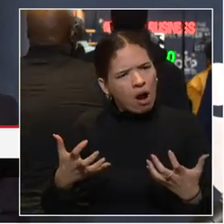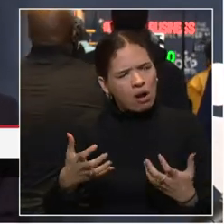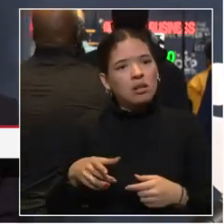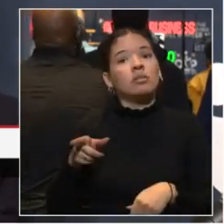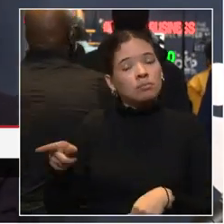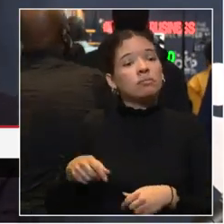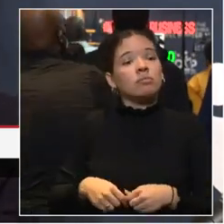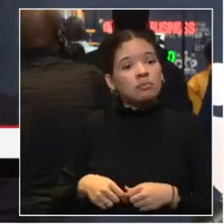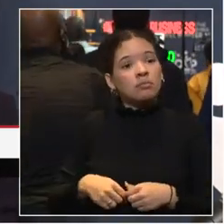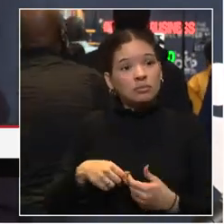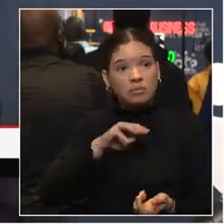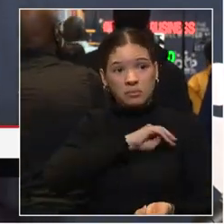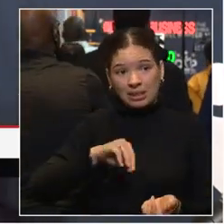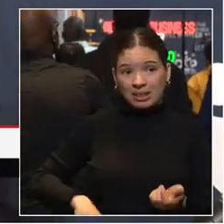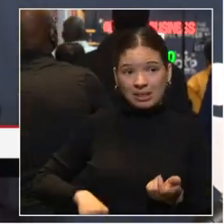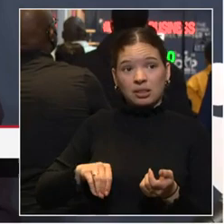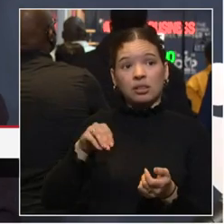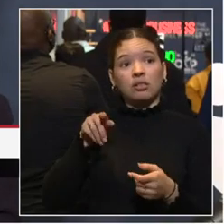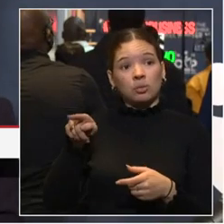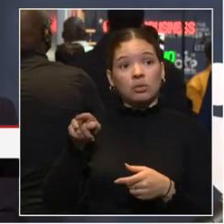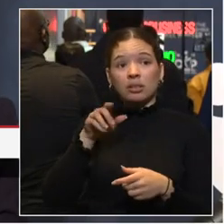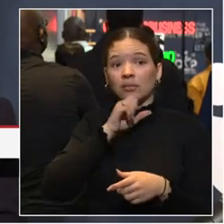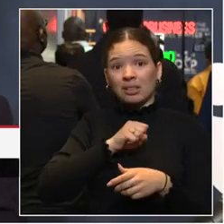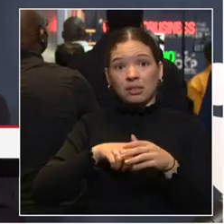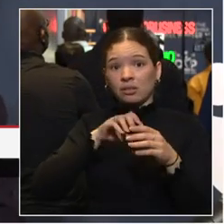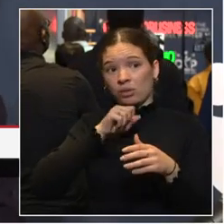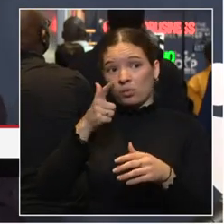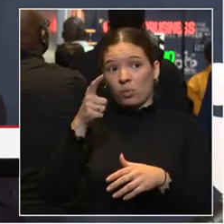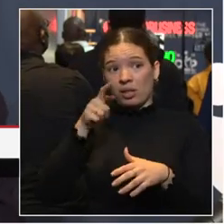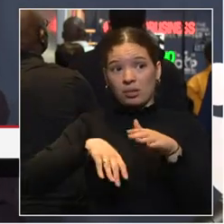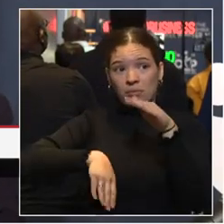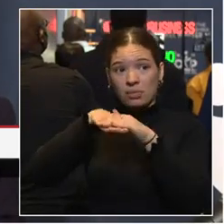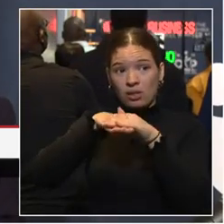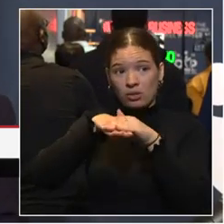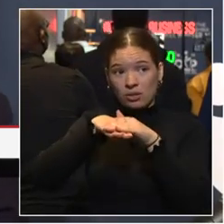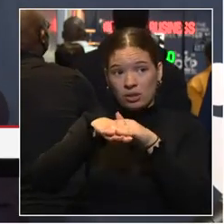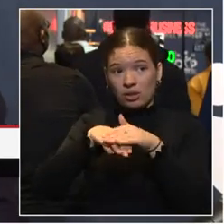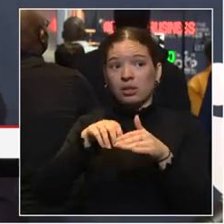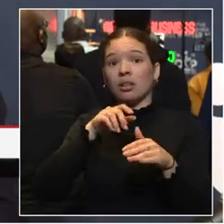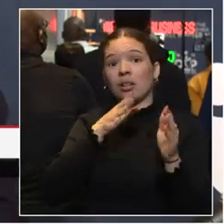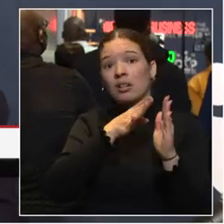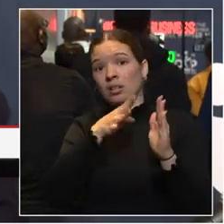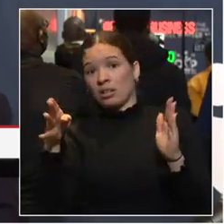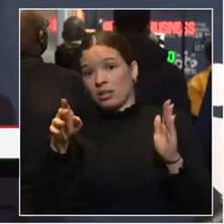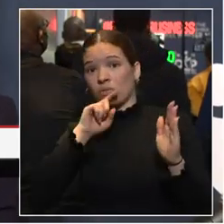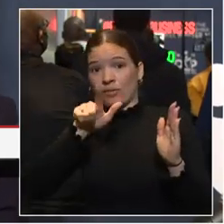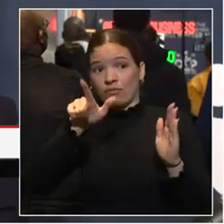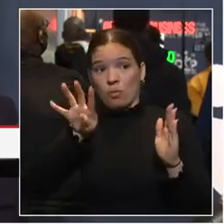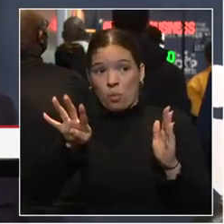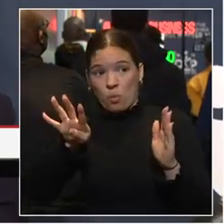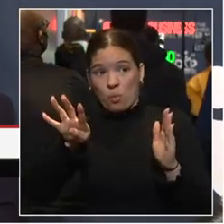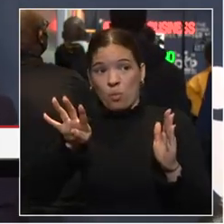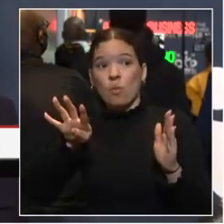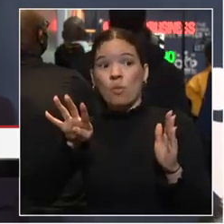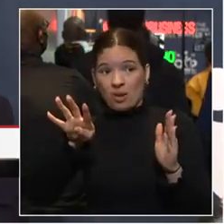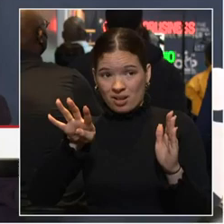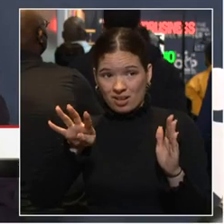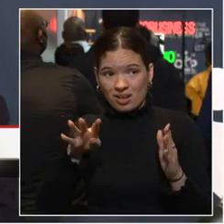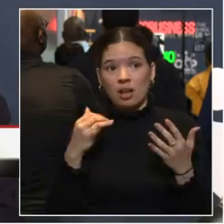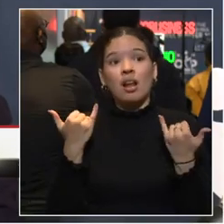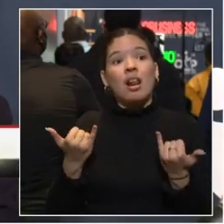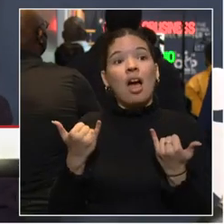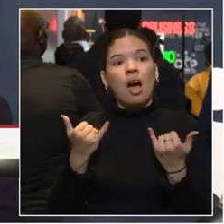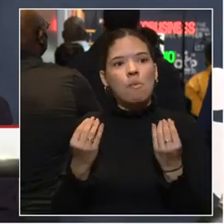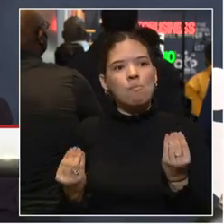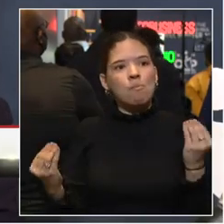21. We were able to expand it to age 24. So we know when young people now can come home